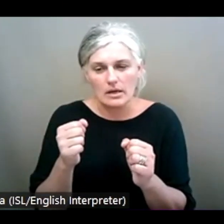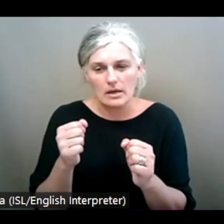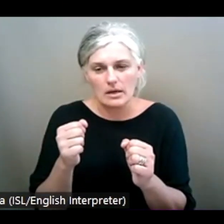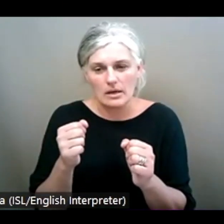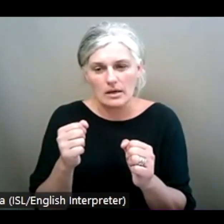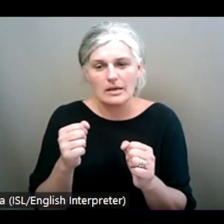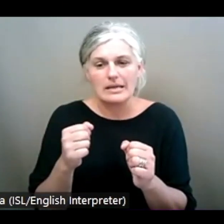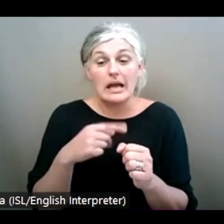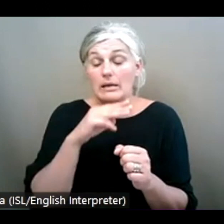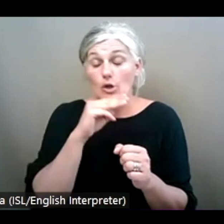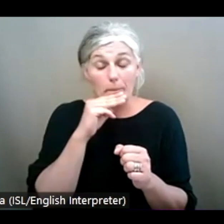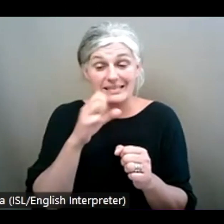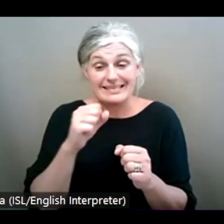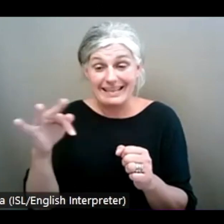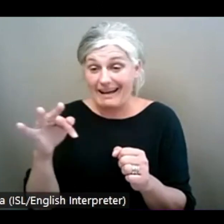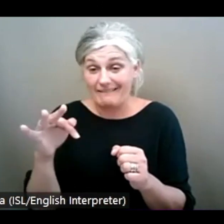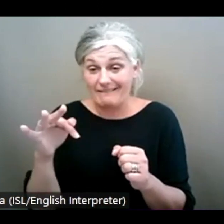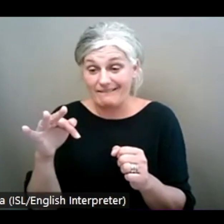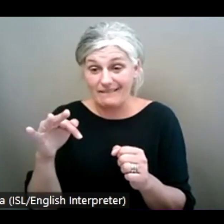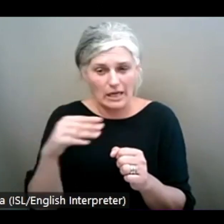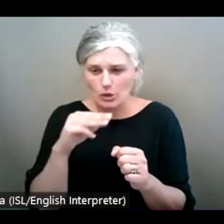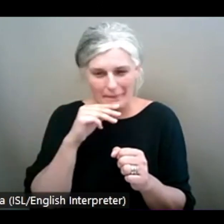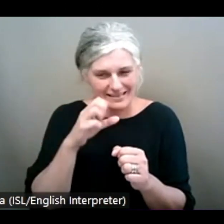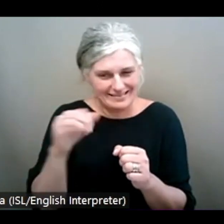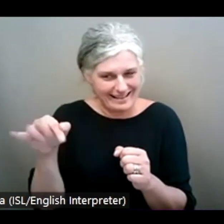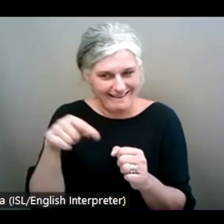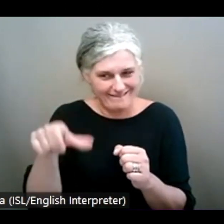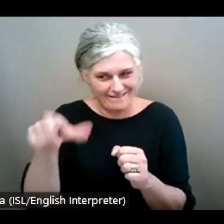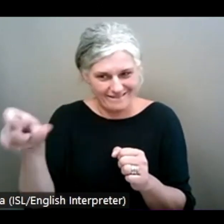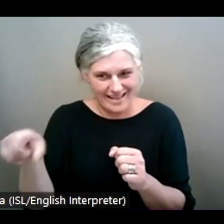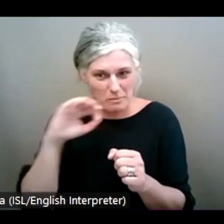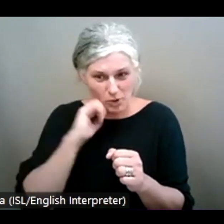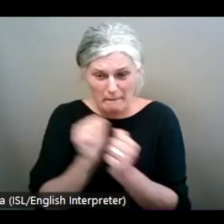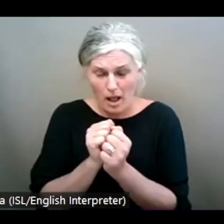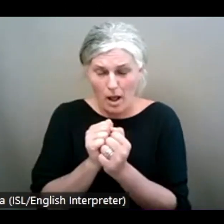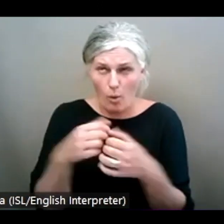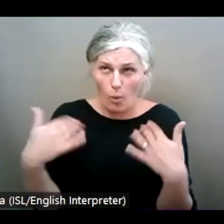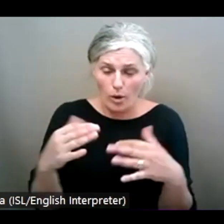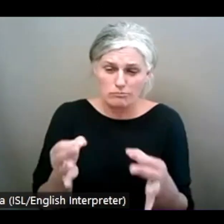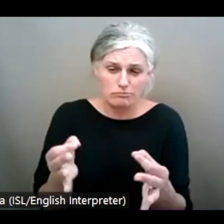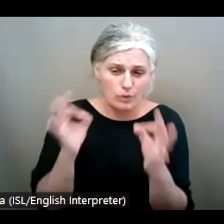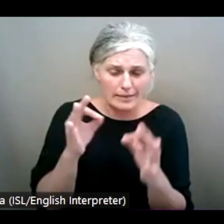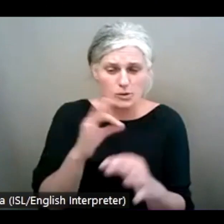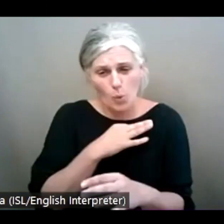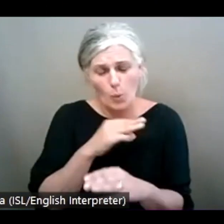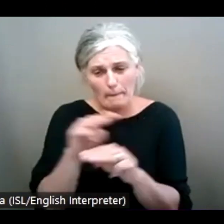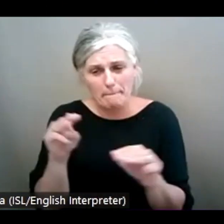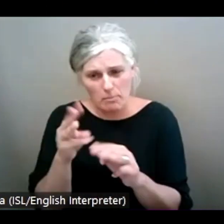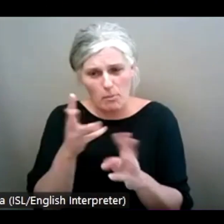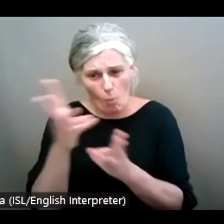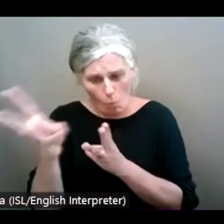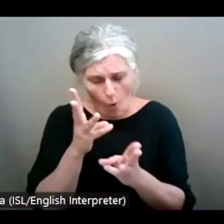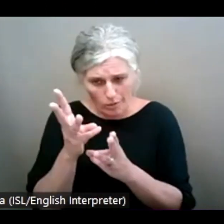staff are not good, because I've met really, really good people that work